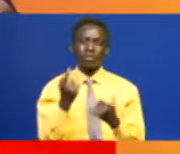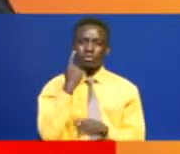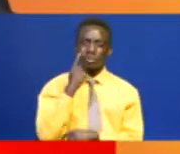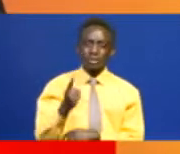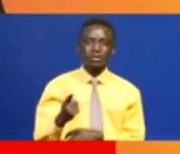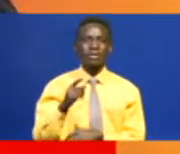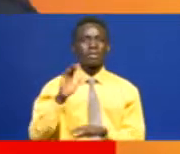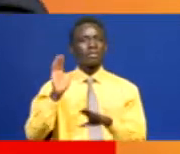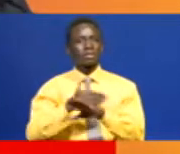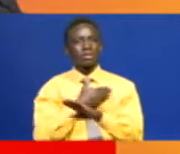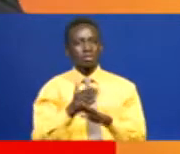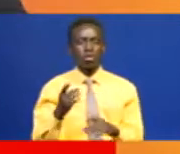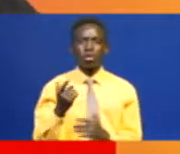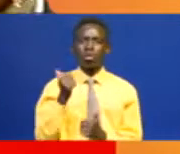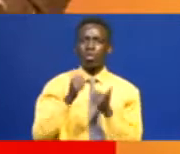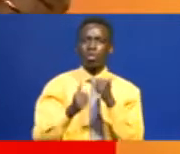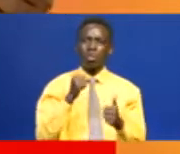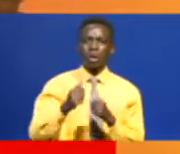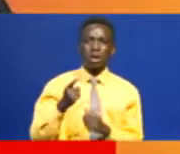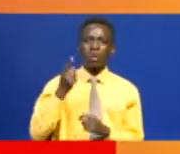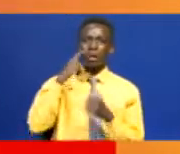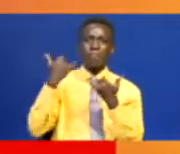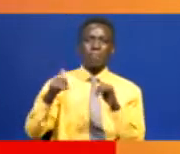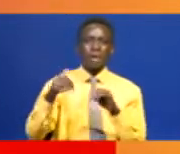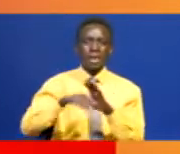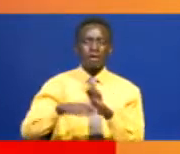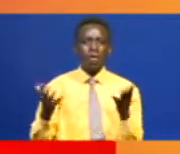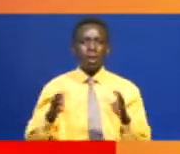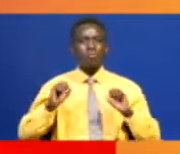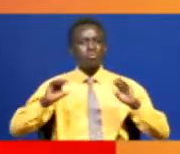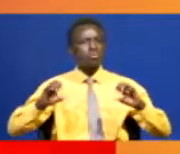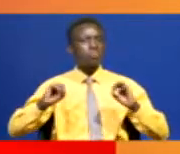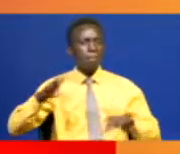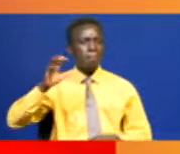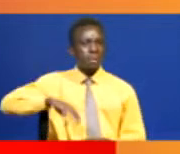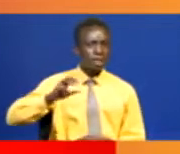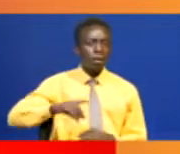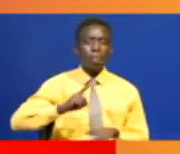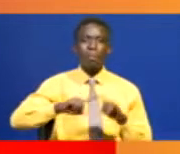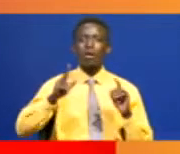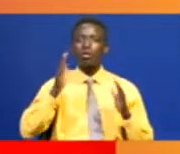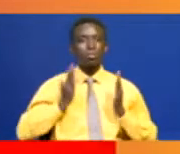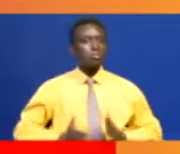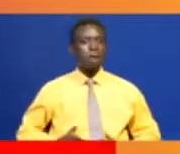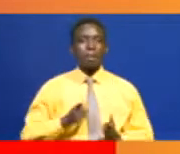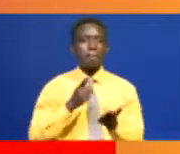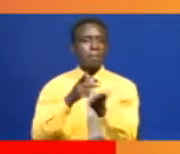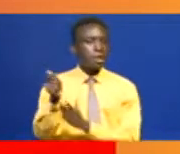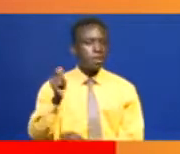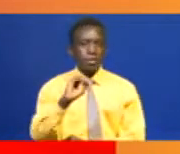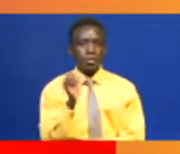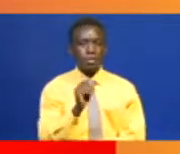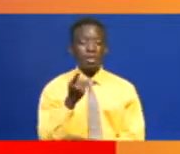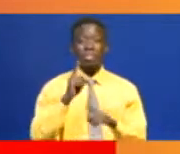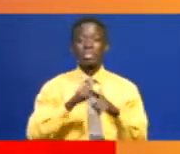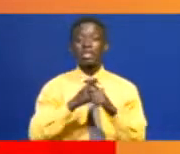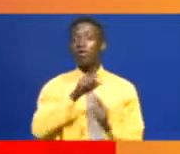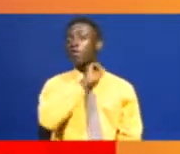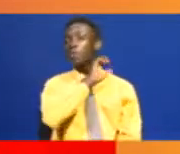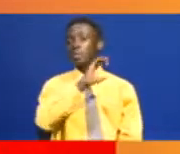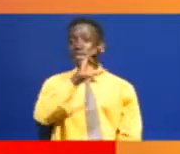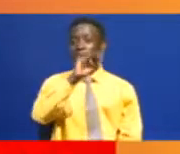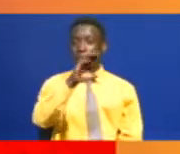online and everywhere, it is being played in matatus and nobody is paying them, and then you blame the CMOs, I think